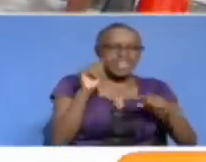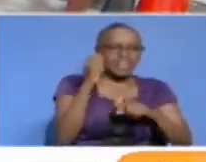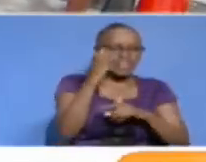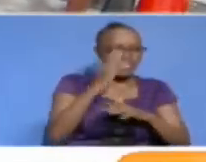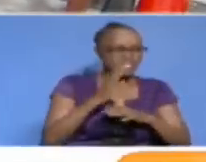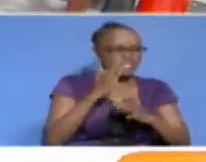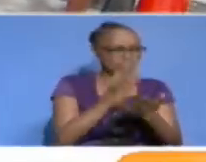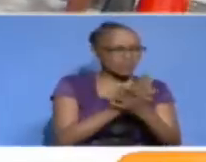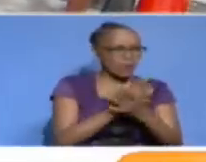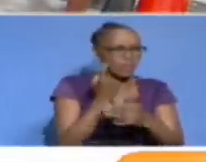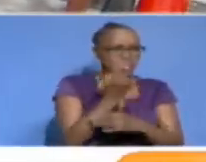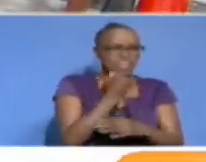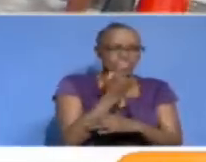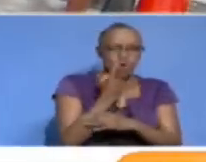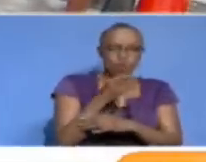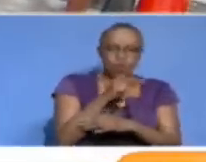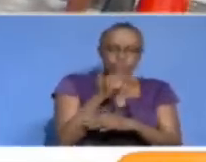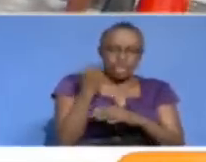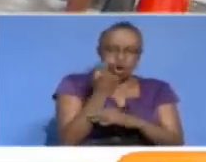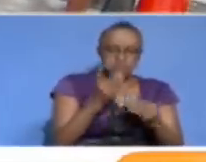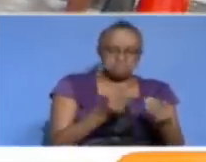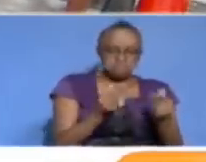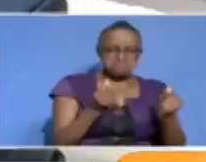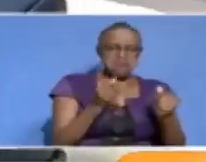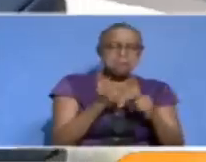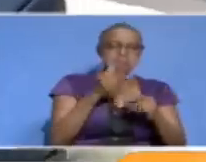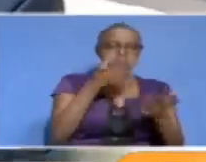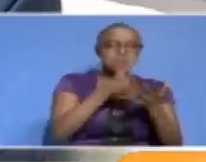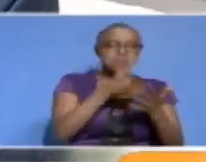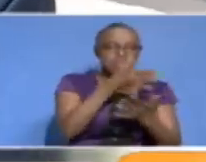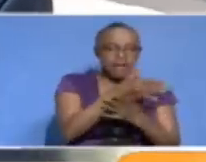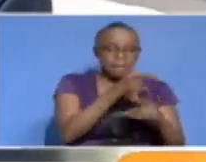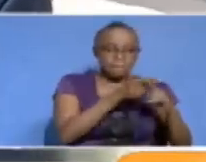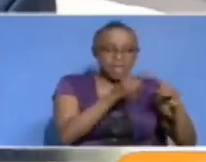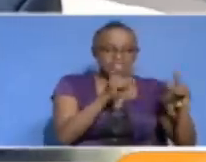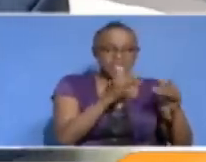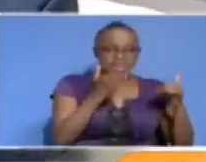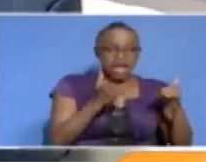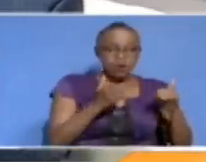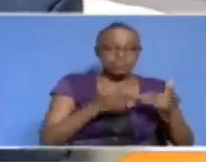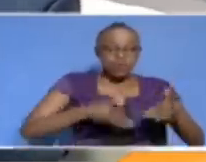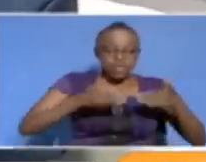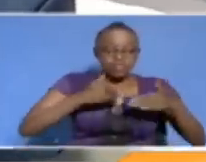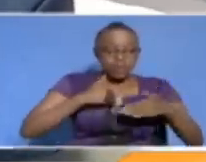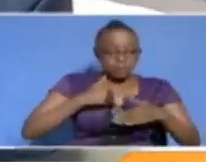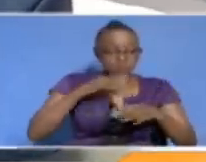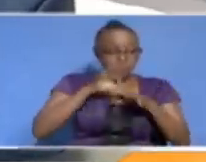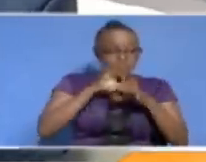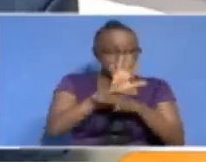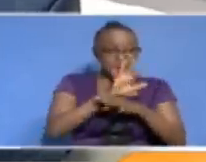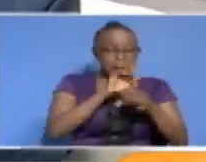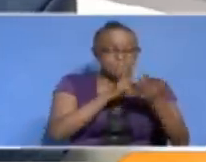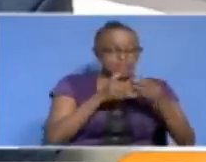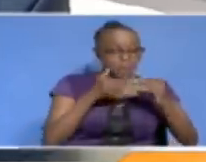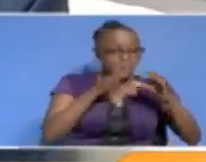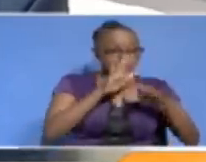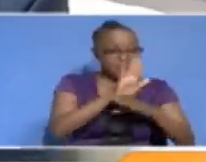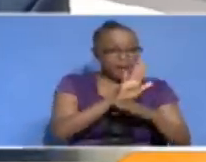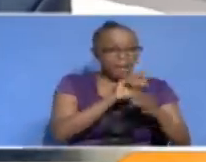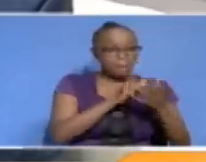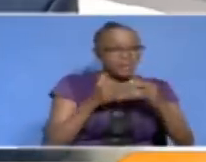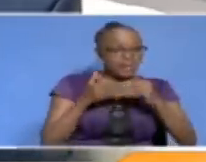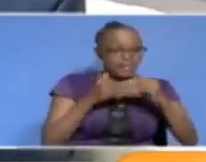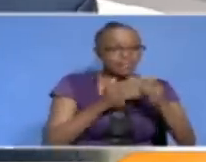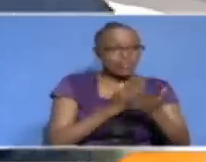truth. I'm the only dawa of these thieves because I was one of them. But now you have entrusted me with your votes and I'm your leader and I'll lead you